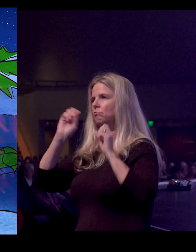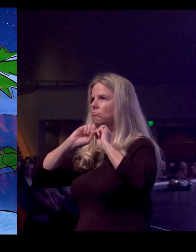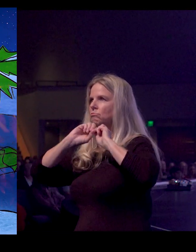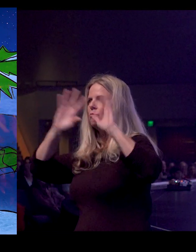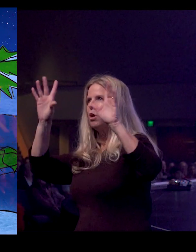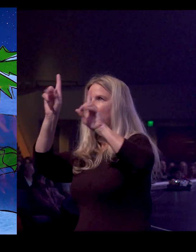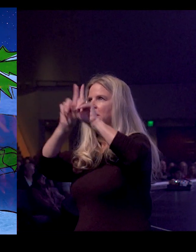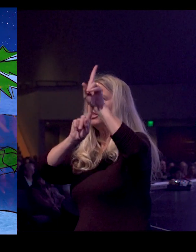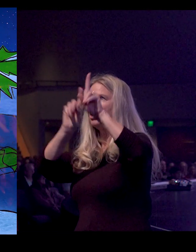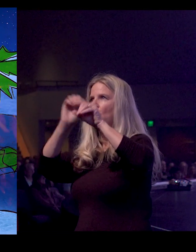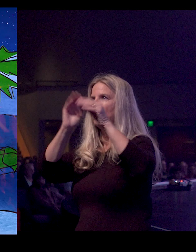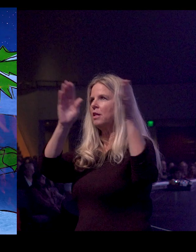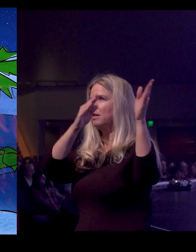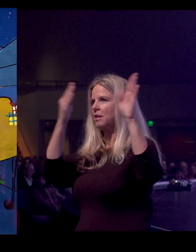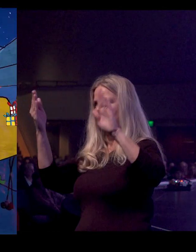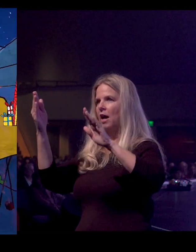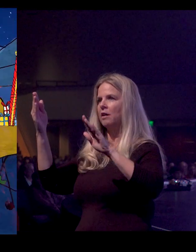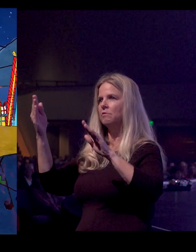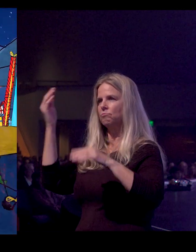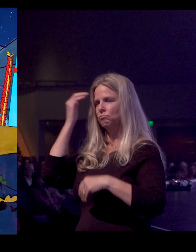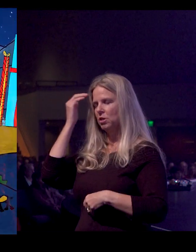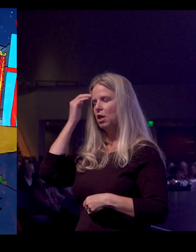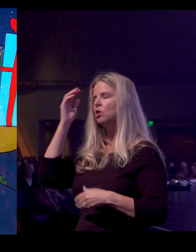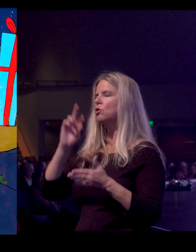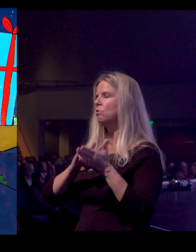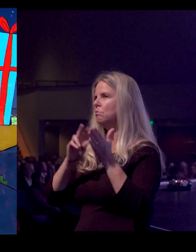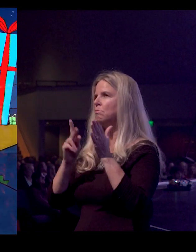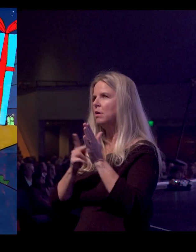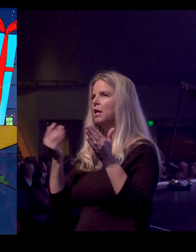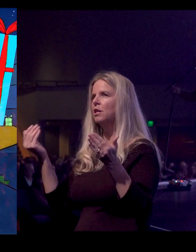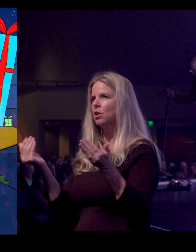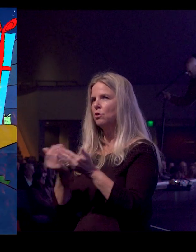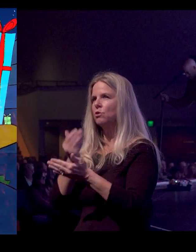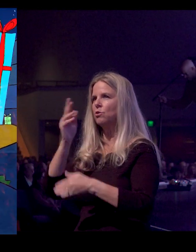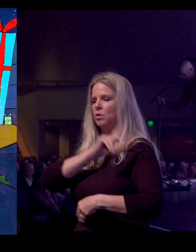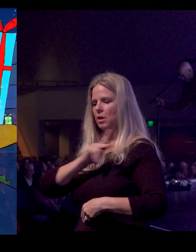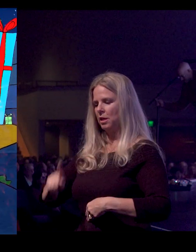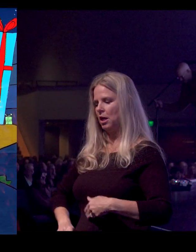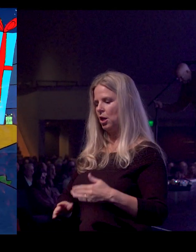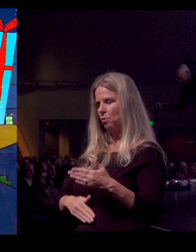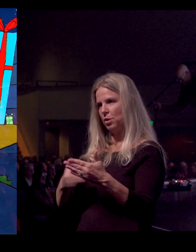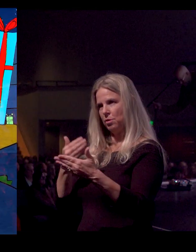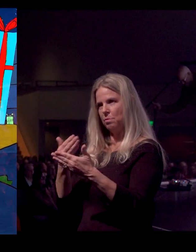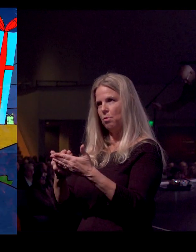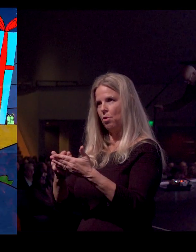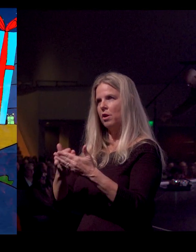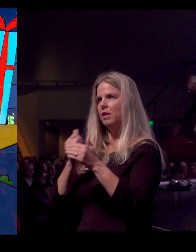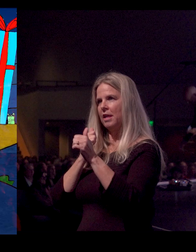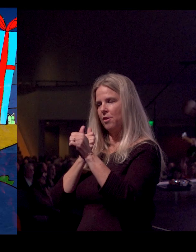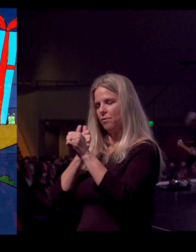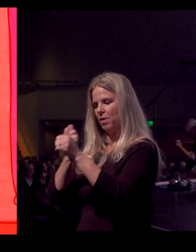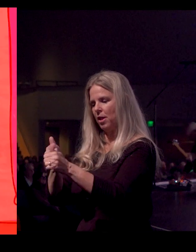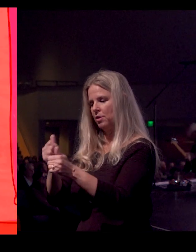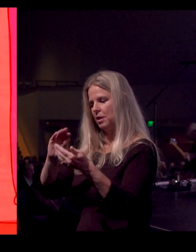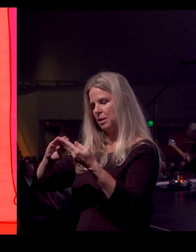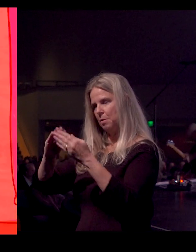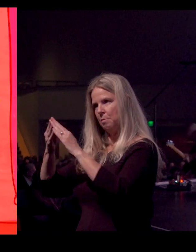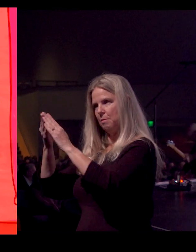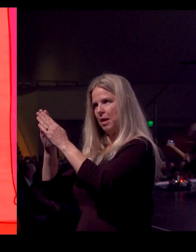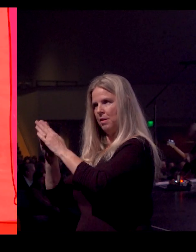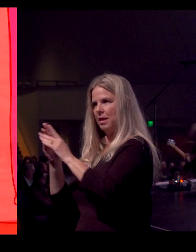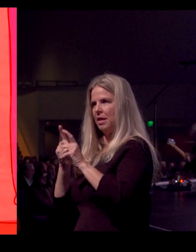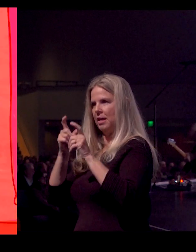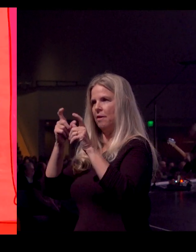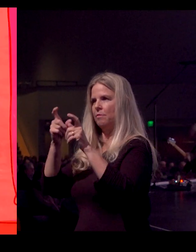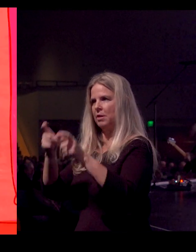to Bethlehem. The star led them to where Jesus was, and they gave him gifts of gold, frankincense, and myrrh. But